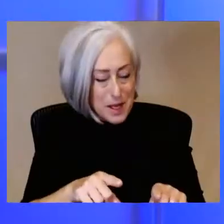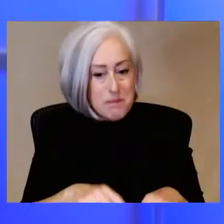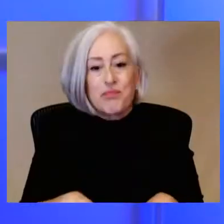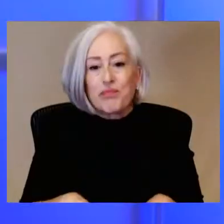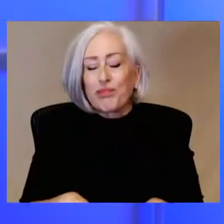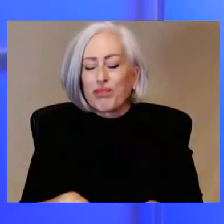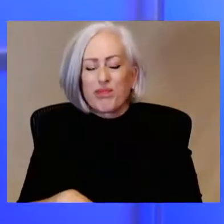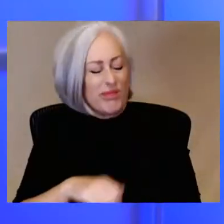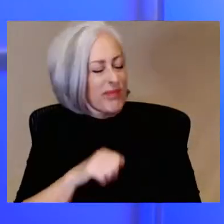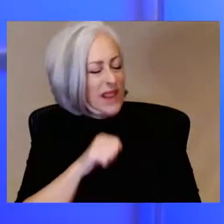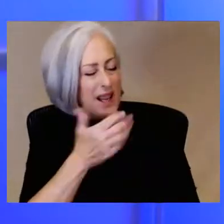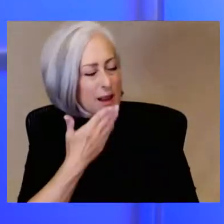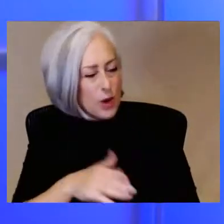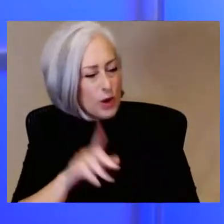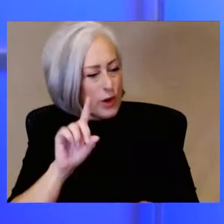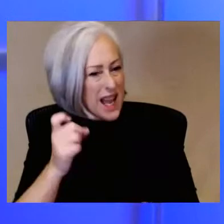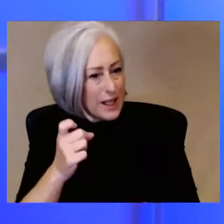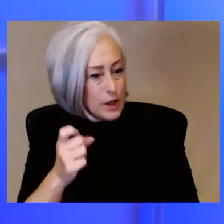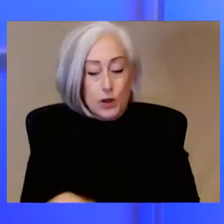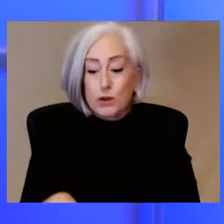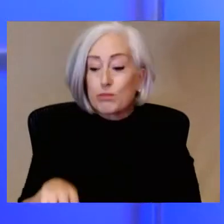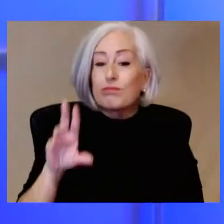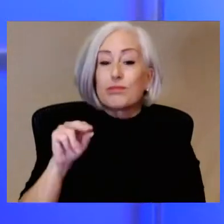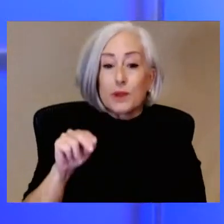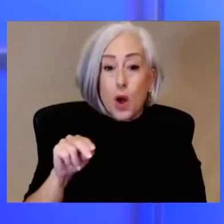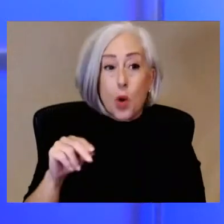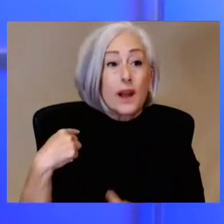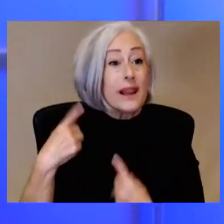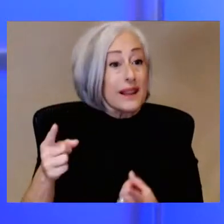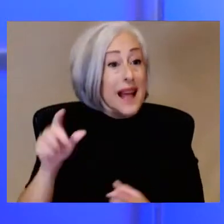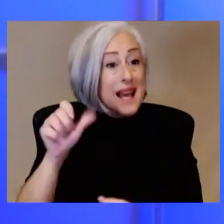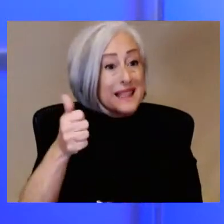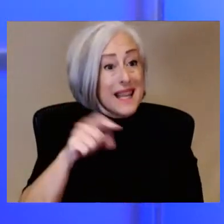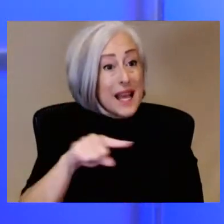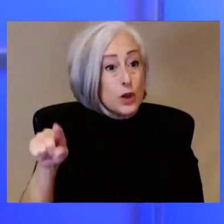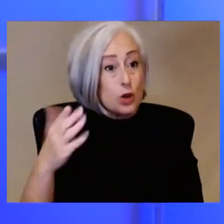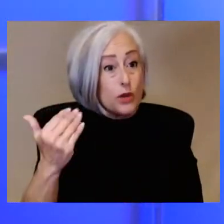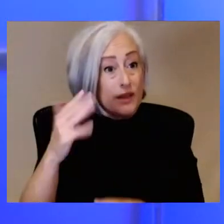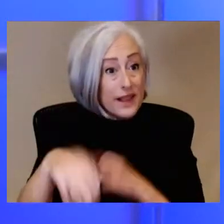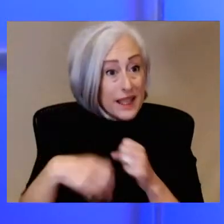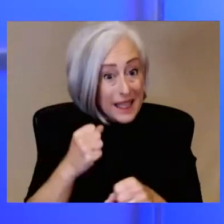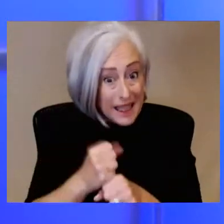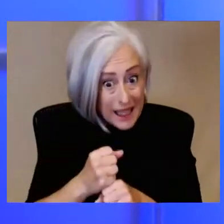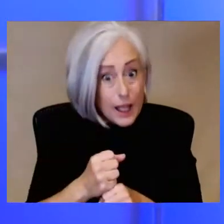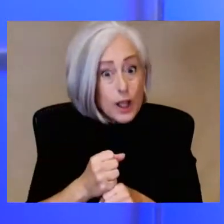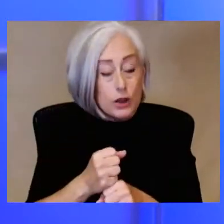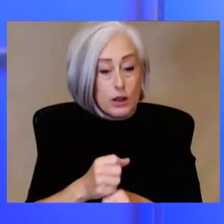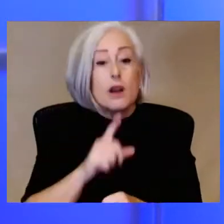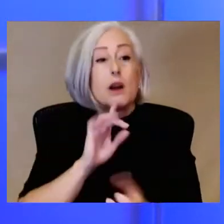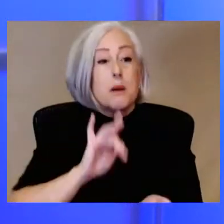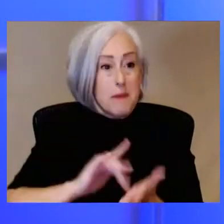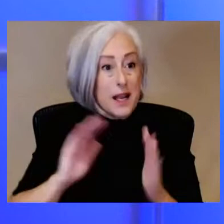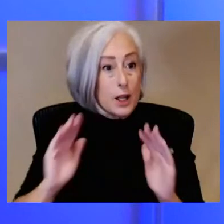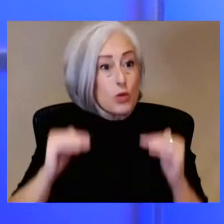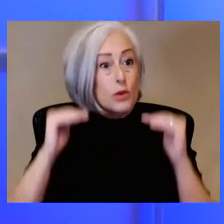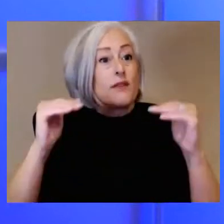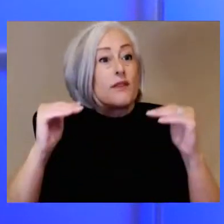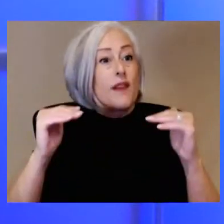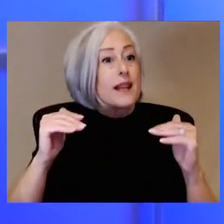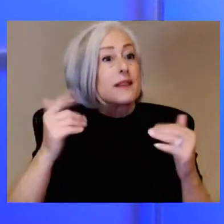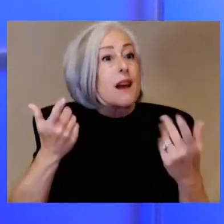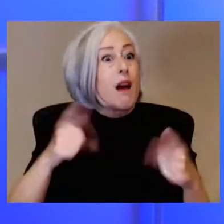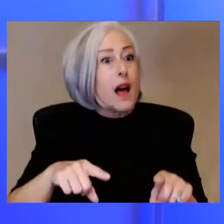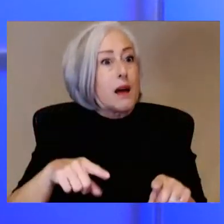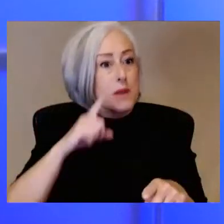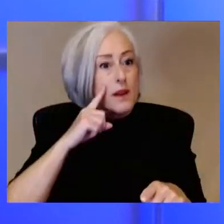10 to 15 years, there's been huge advances, big steps forward for imaging tests, PET scans